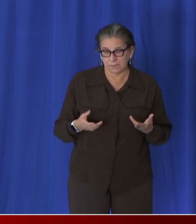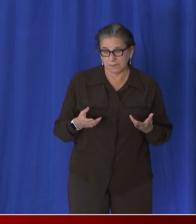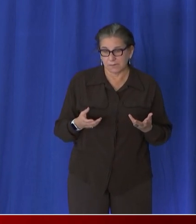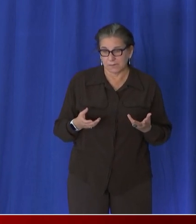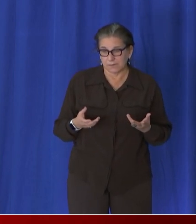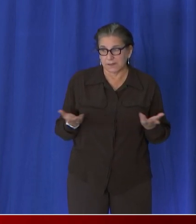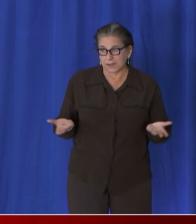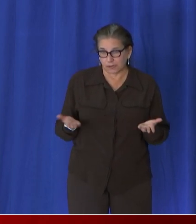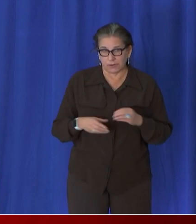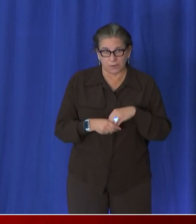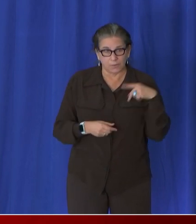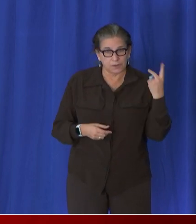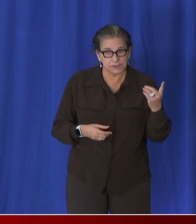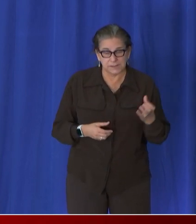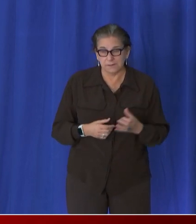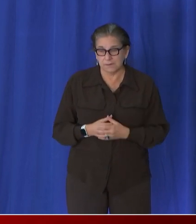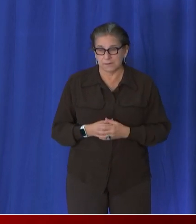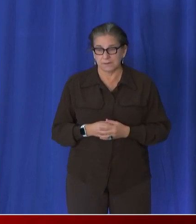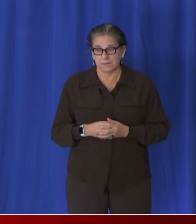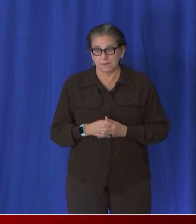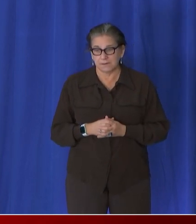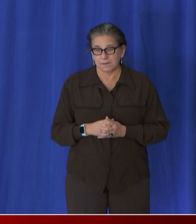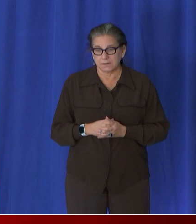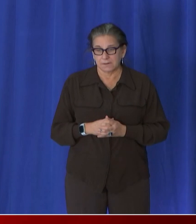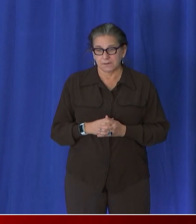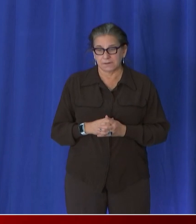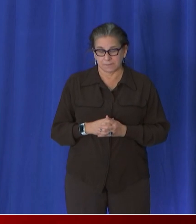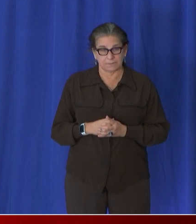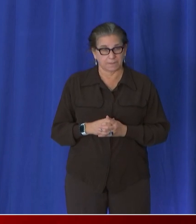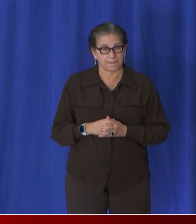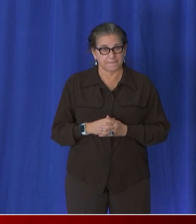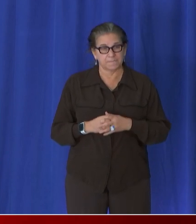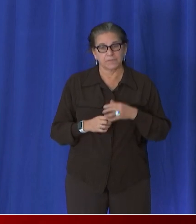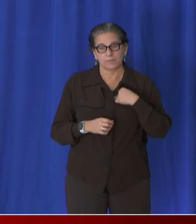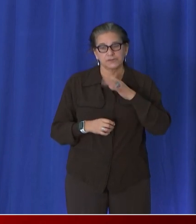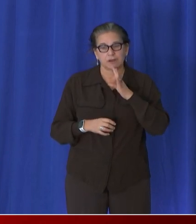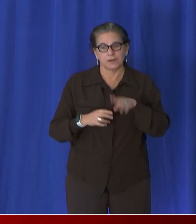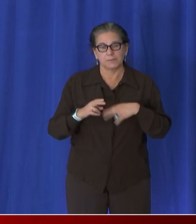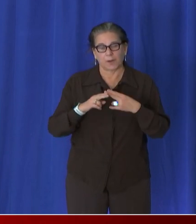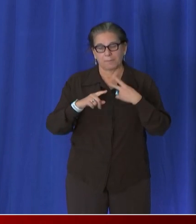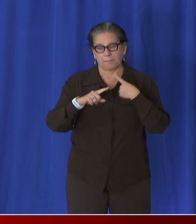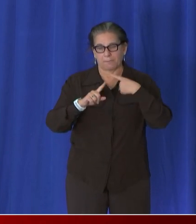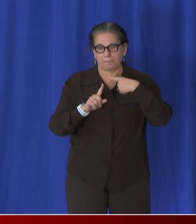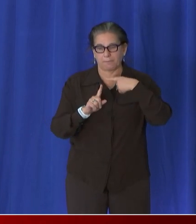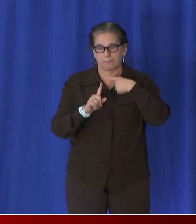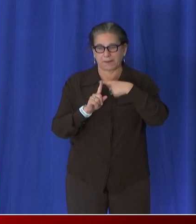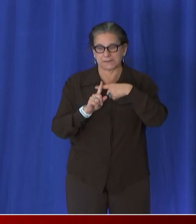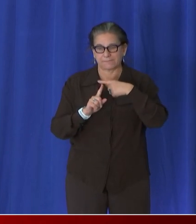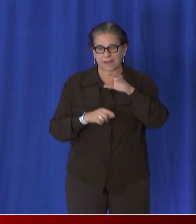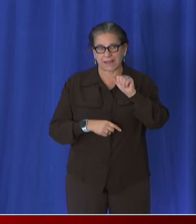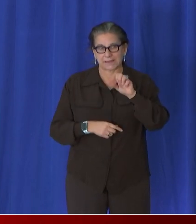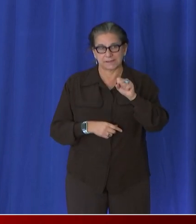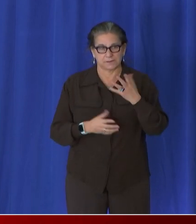positive cases. So what we're seeing in the community is that we are seeing almost double